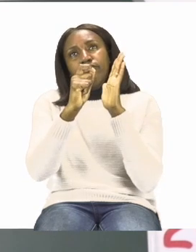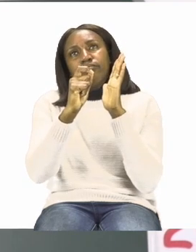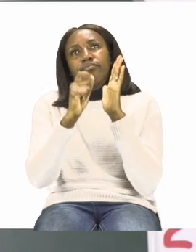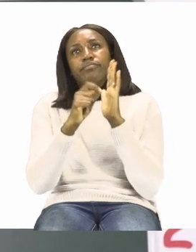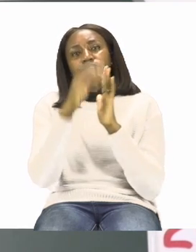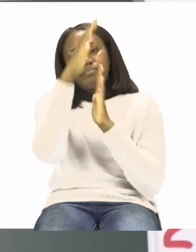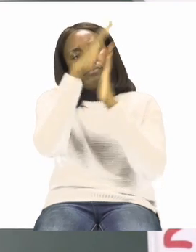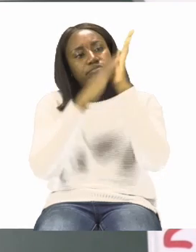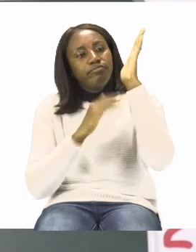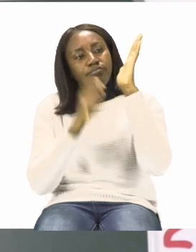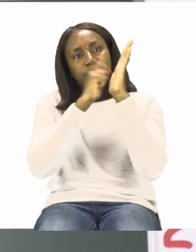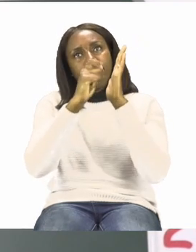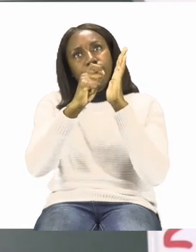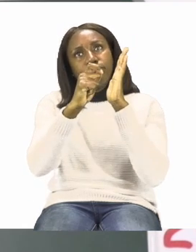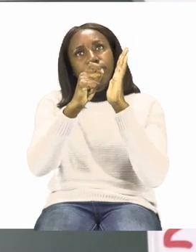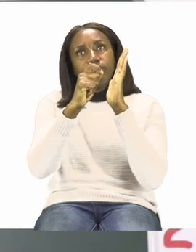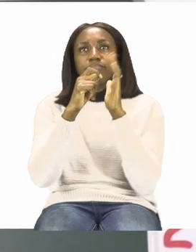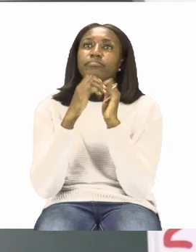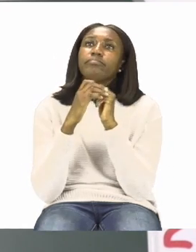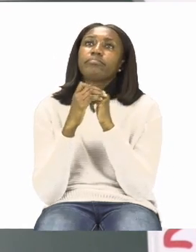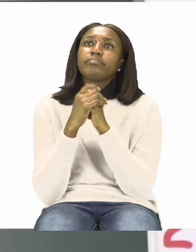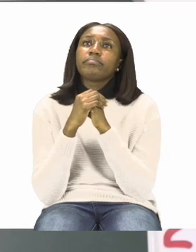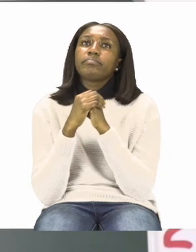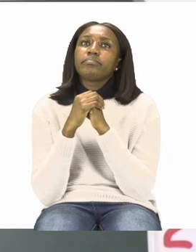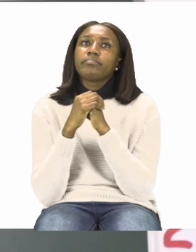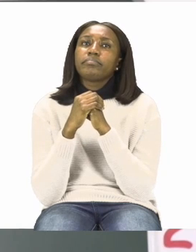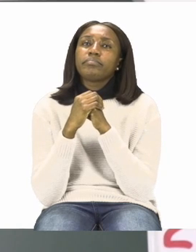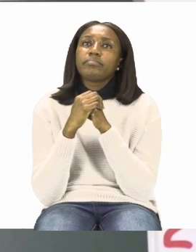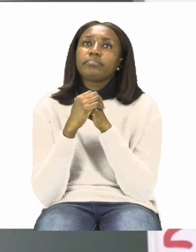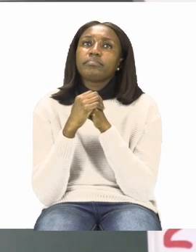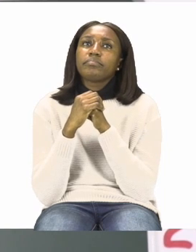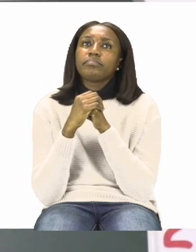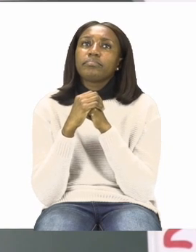chalkboard. Let's say it together one more time.